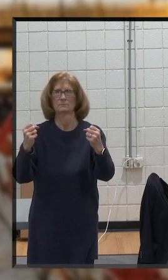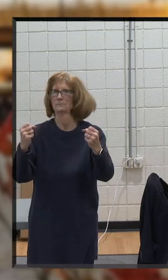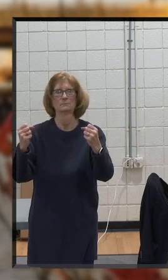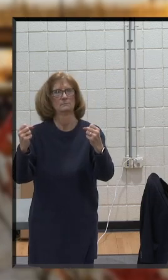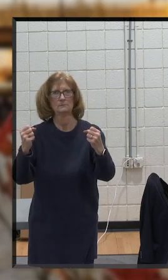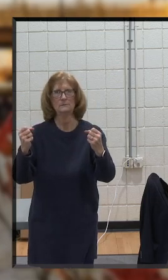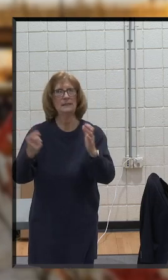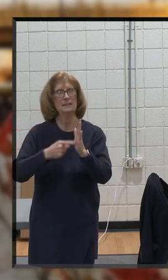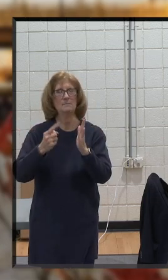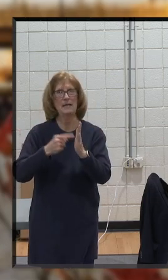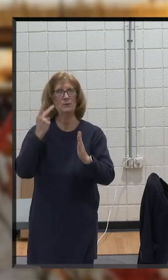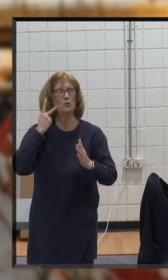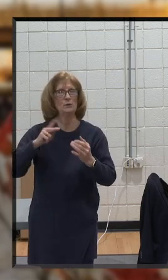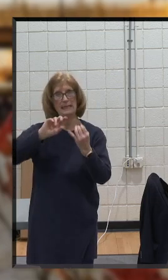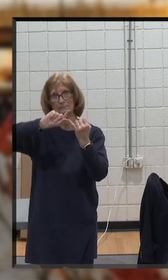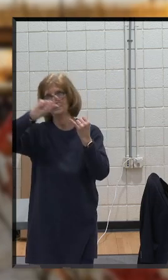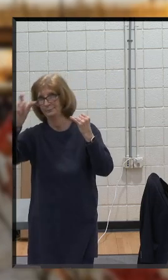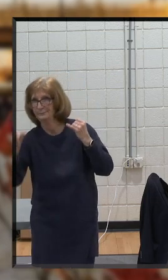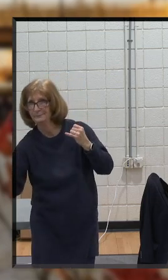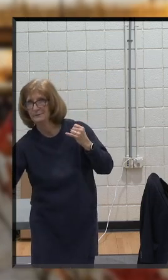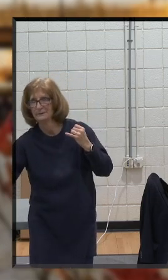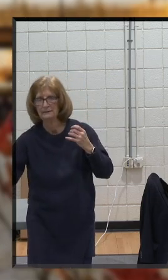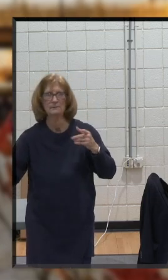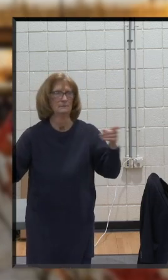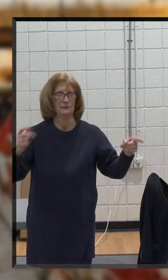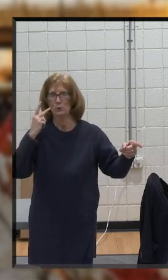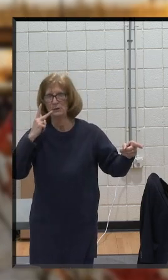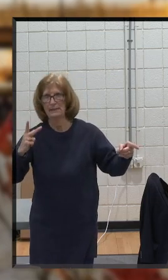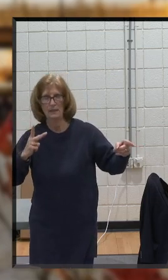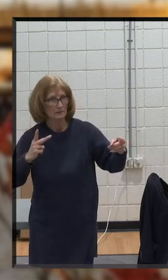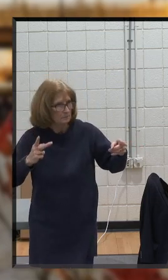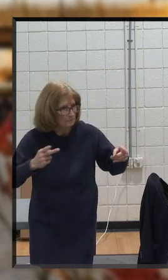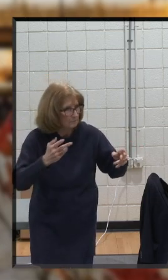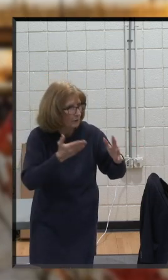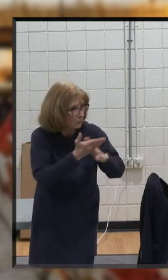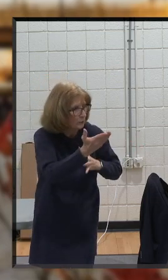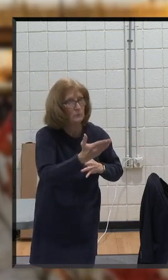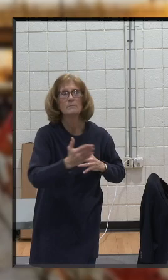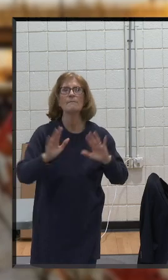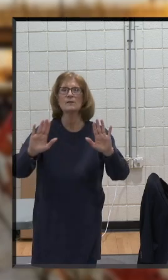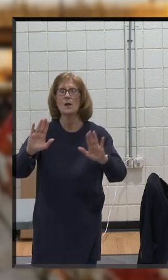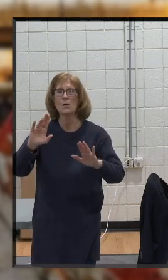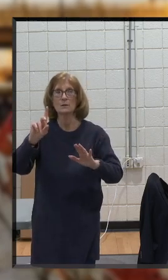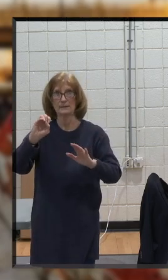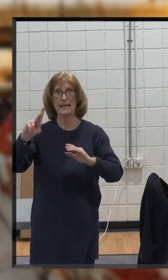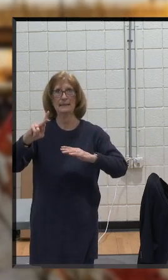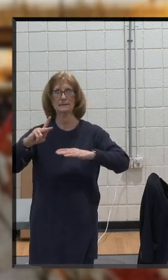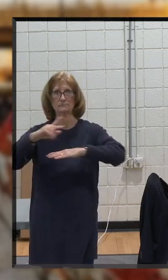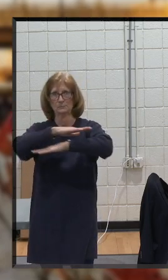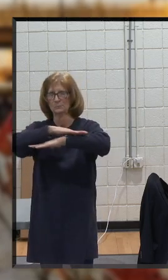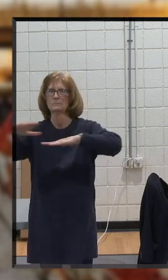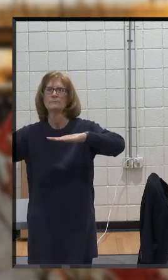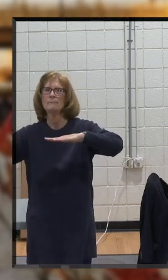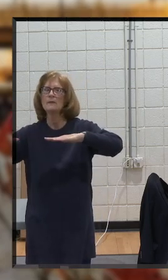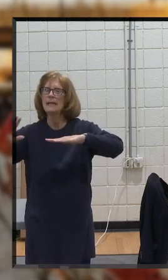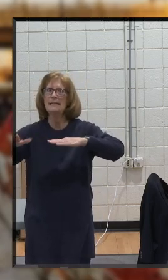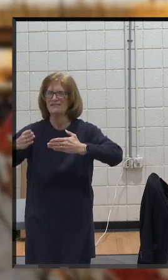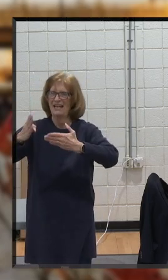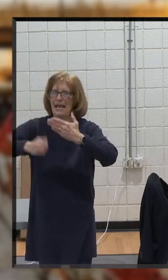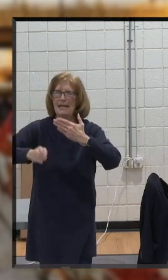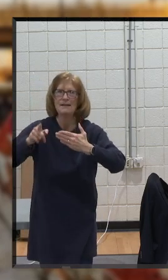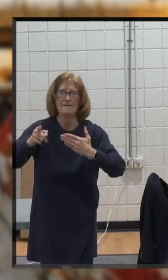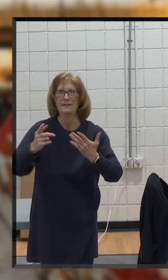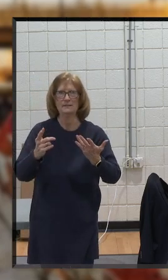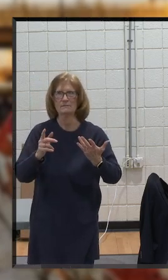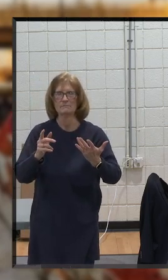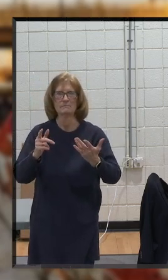rebar. You know, it's been patched, but the deck, you know, definitely is reaching the end of its useful life.